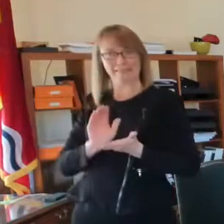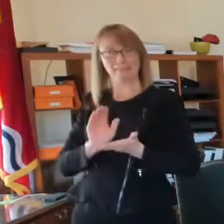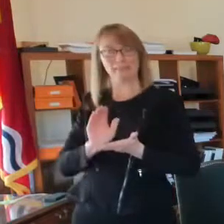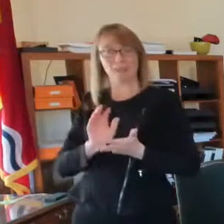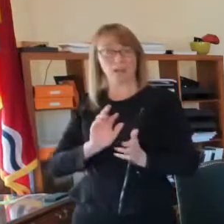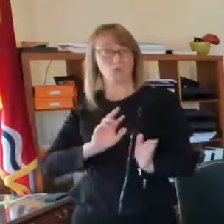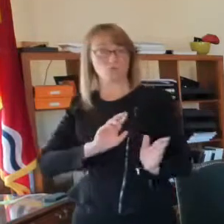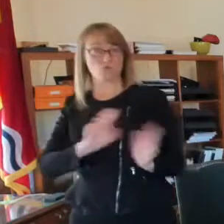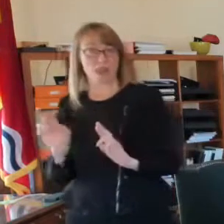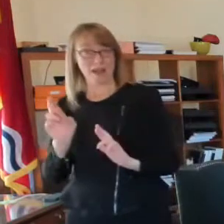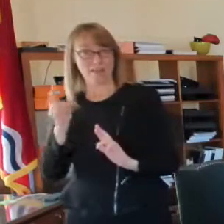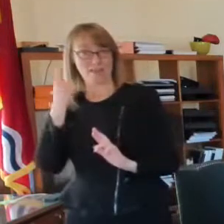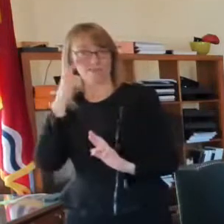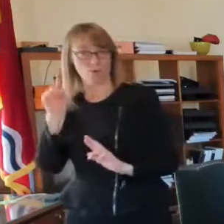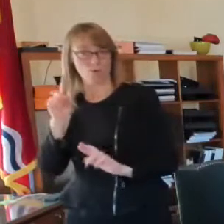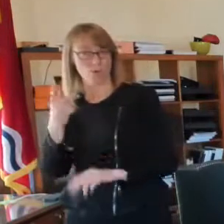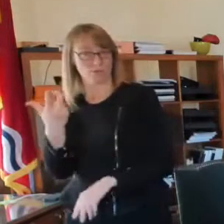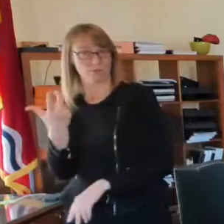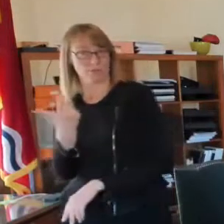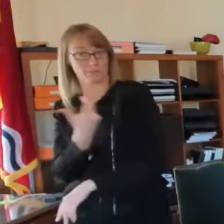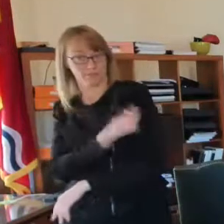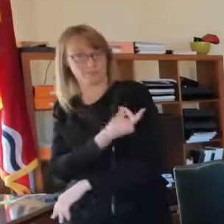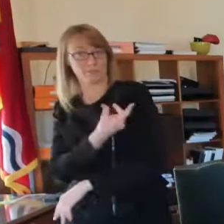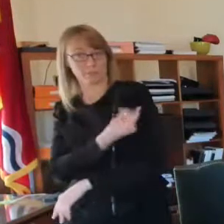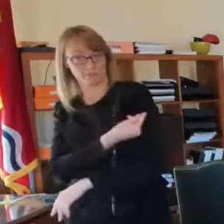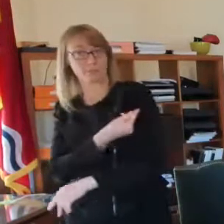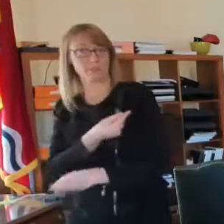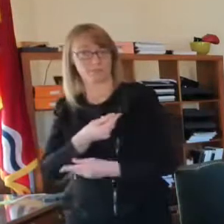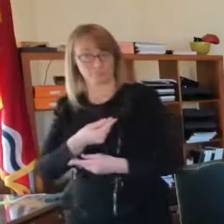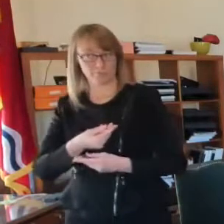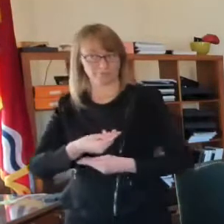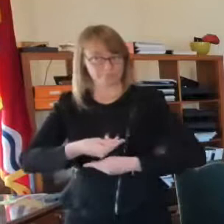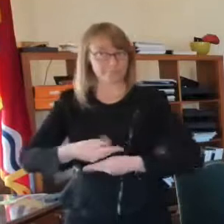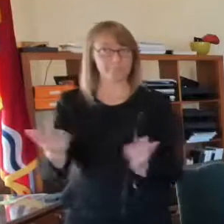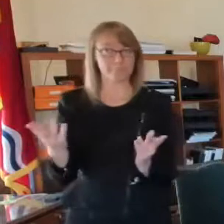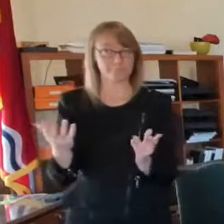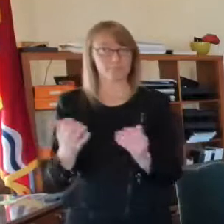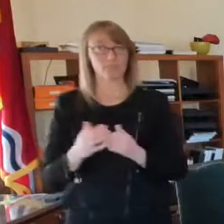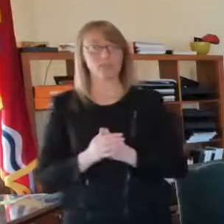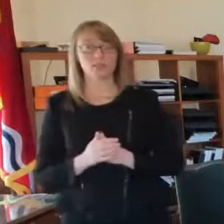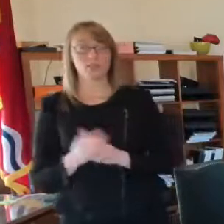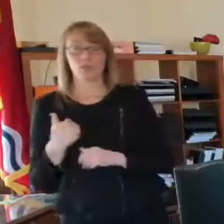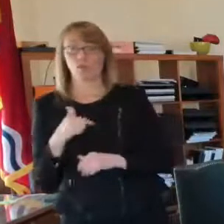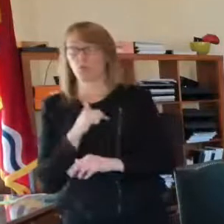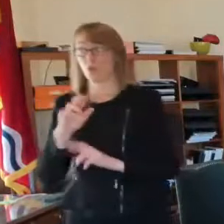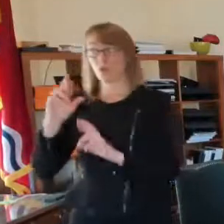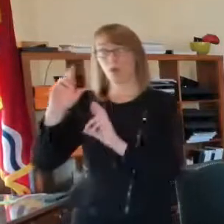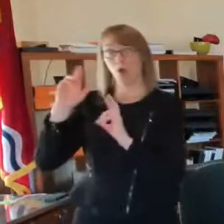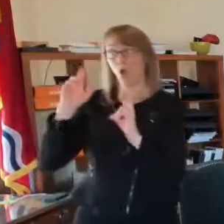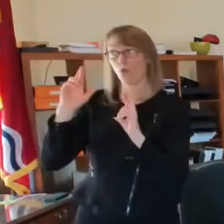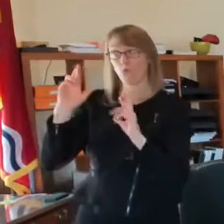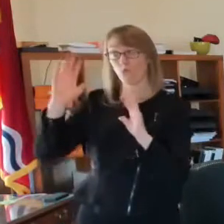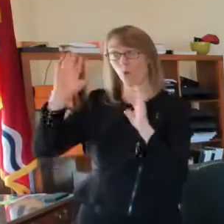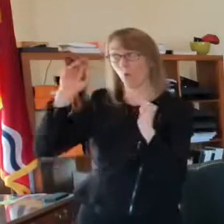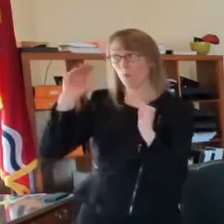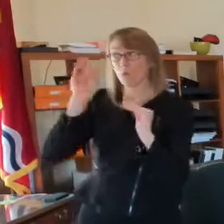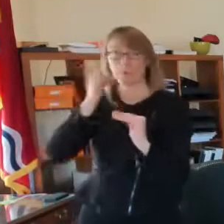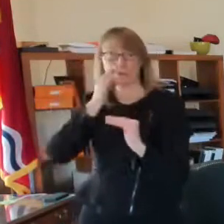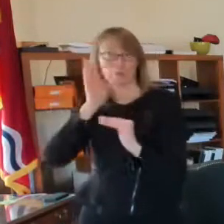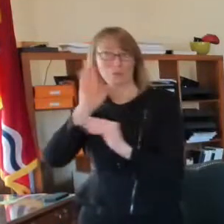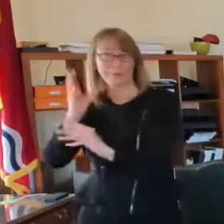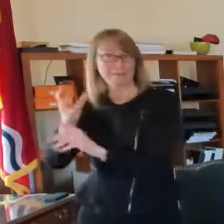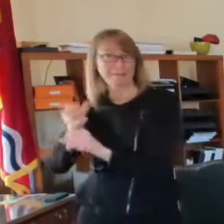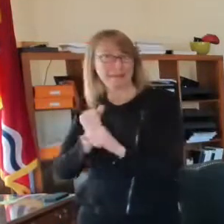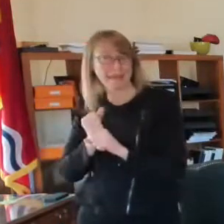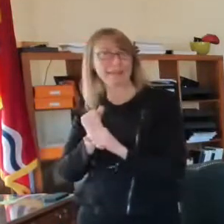vaccination. So we're not there yet. We're very hopeful on these vaccinations. And we know that by the end of the month,